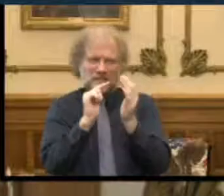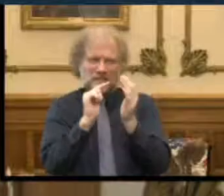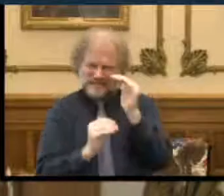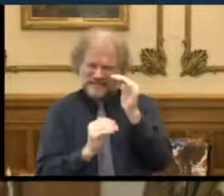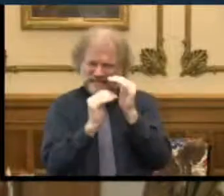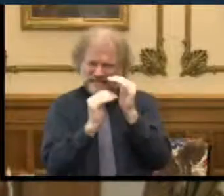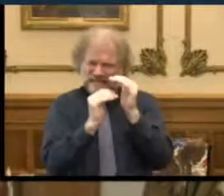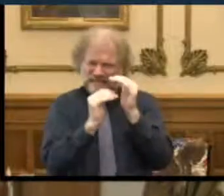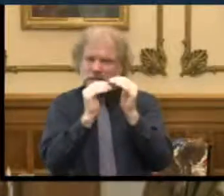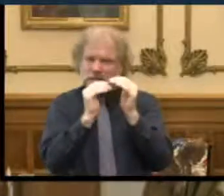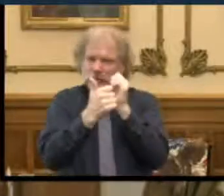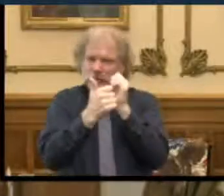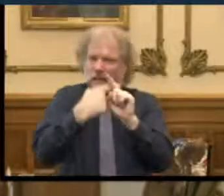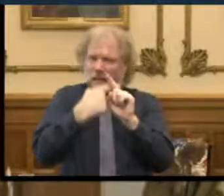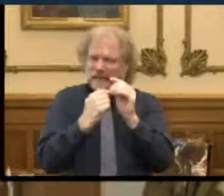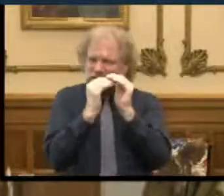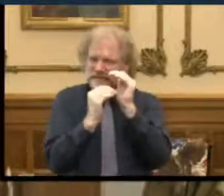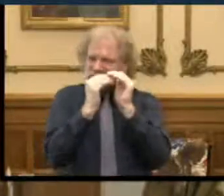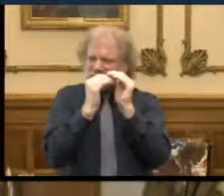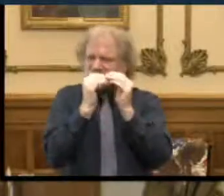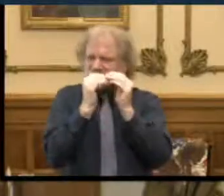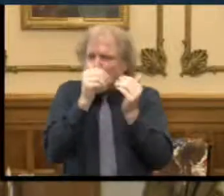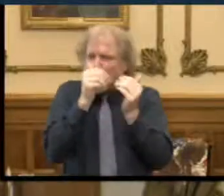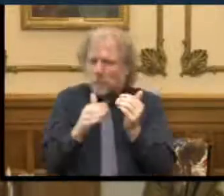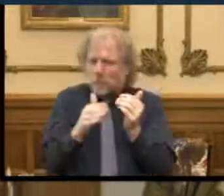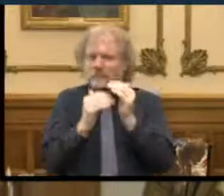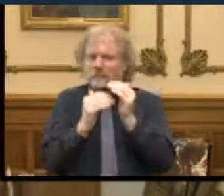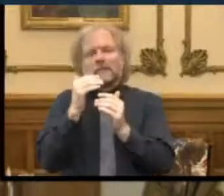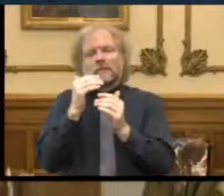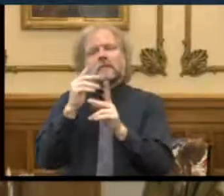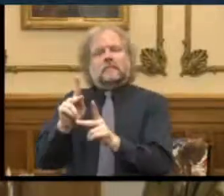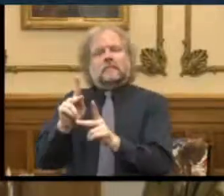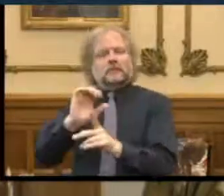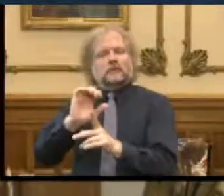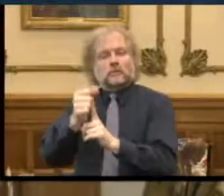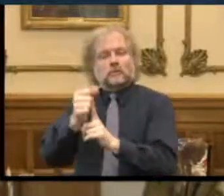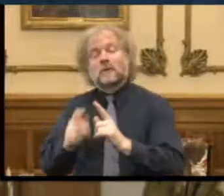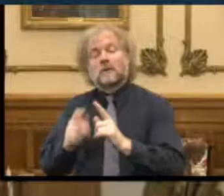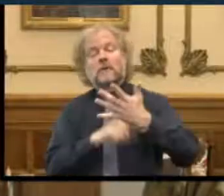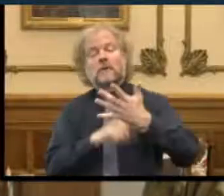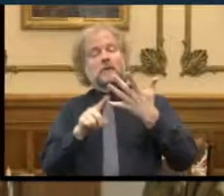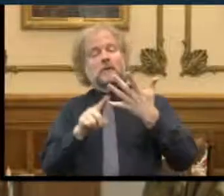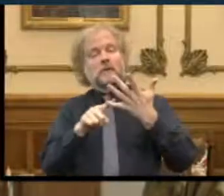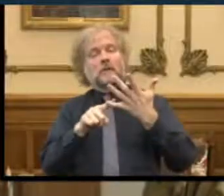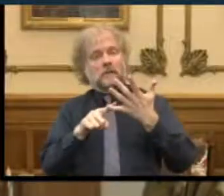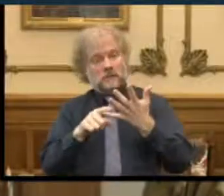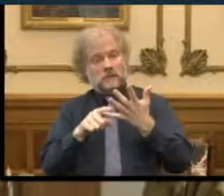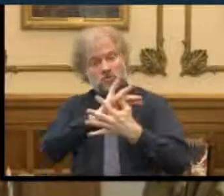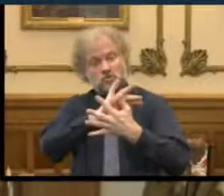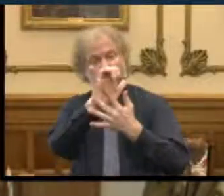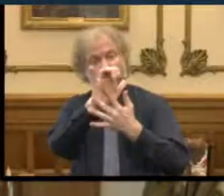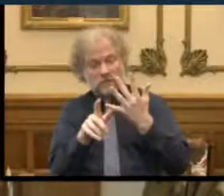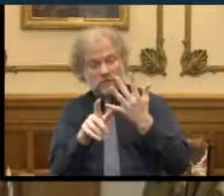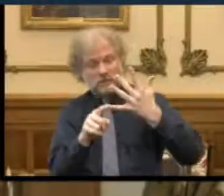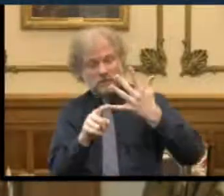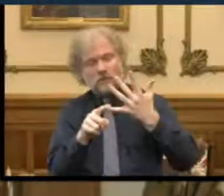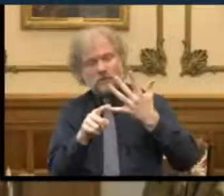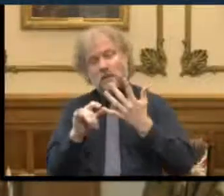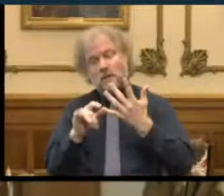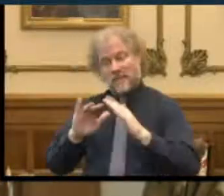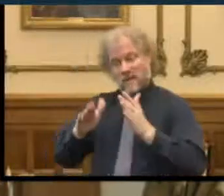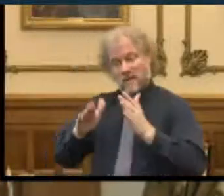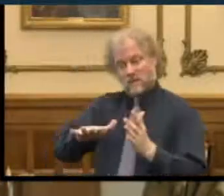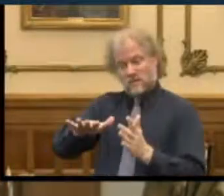payment every month as possible for the individual's circumstances. And then the final criteria is that the